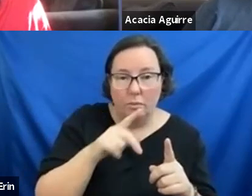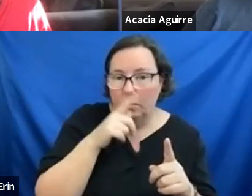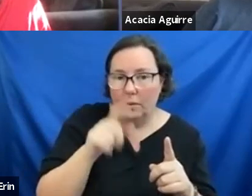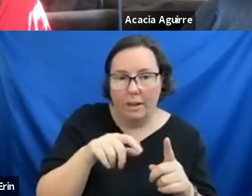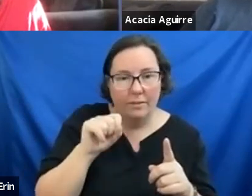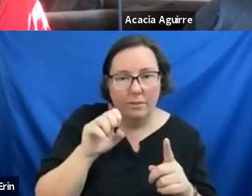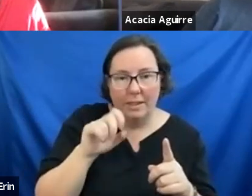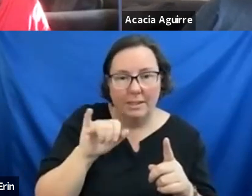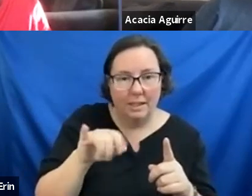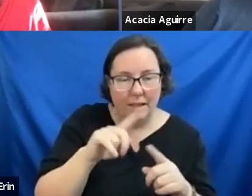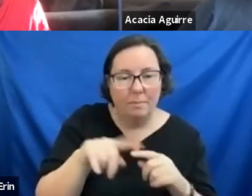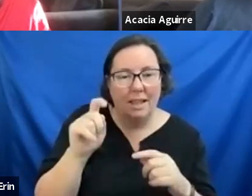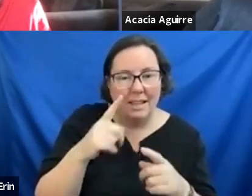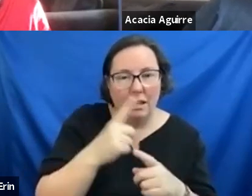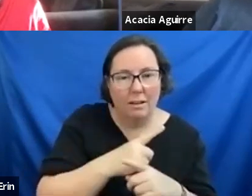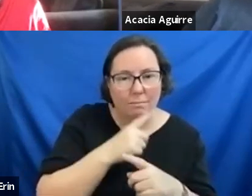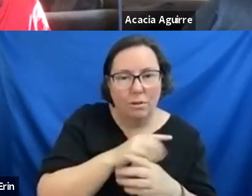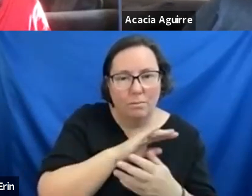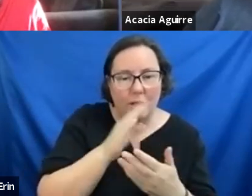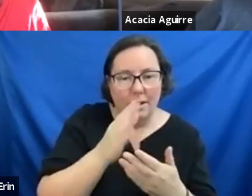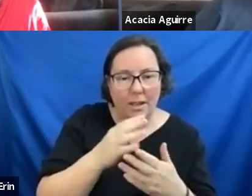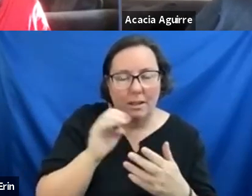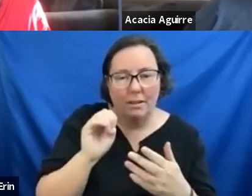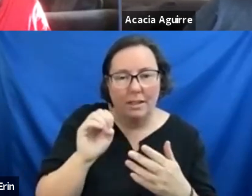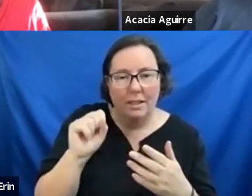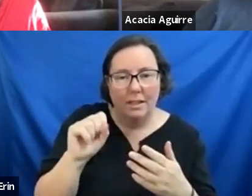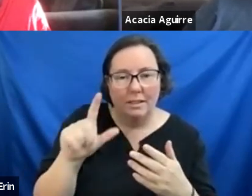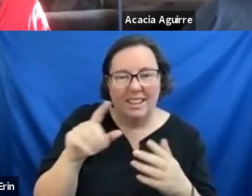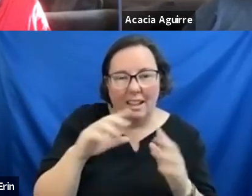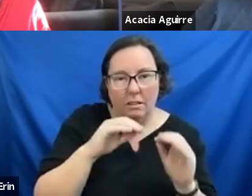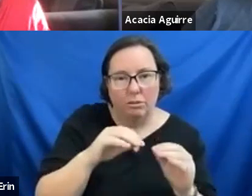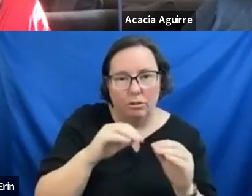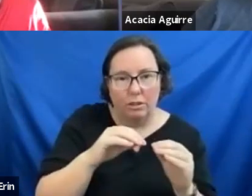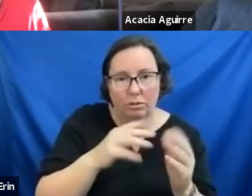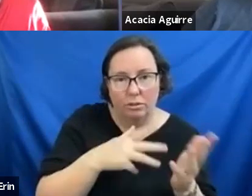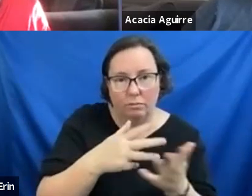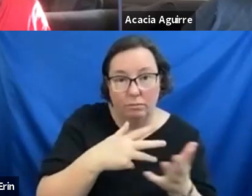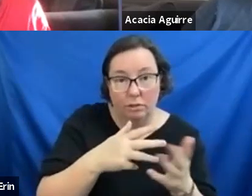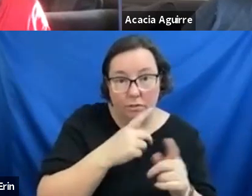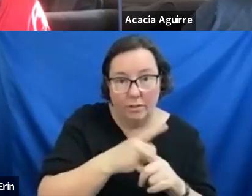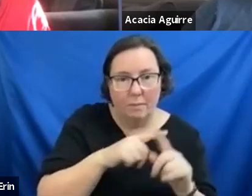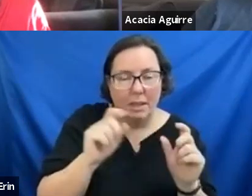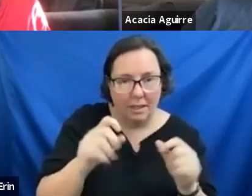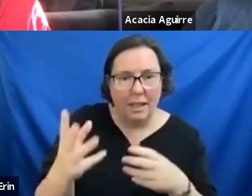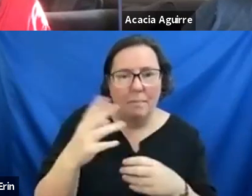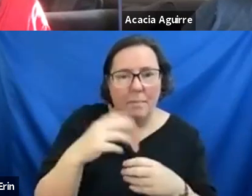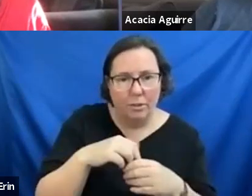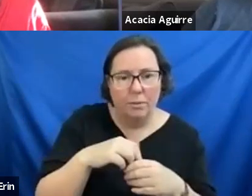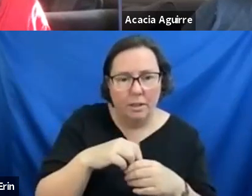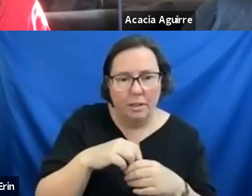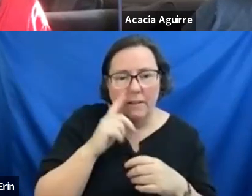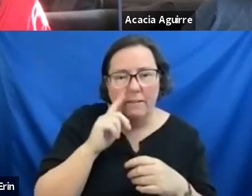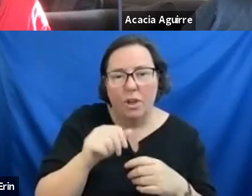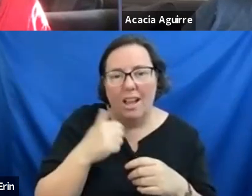2s. They just need the appropriate amount of ESL instruction, but they can be included for